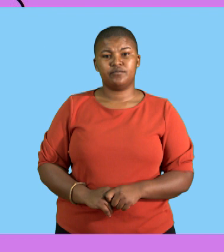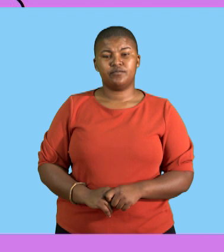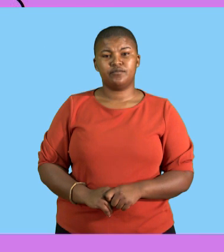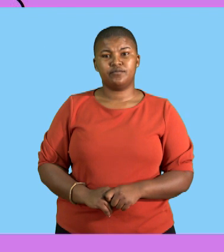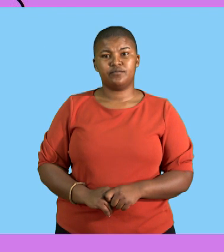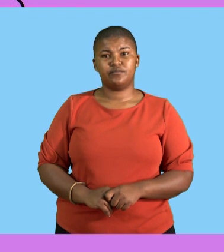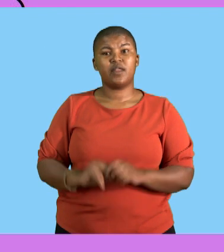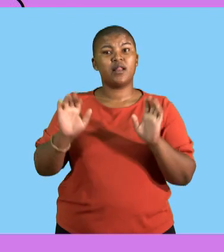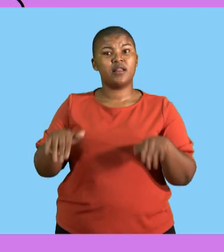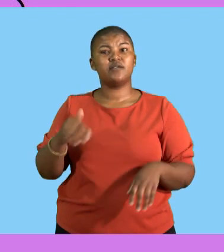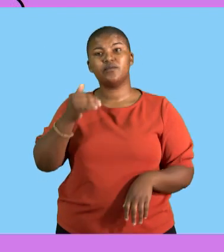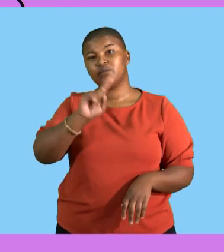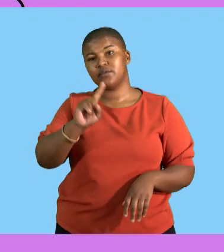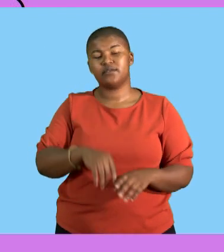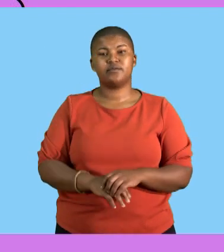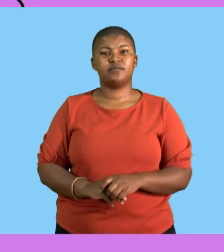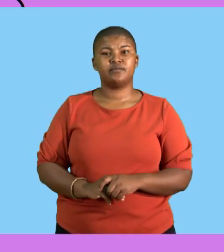and then we are left with